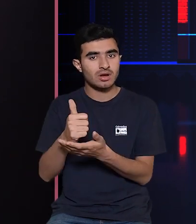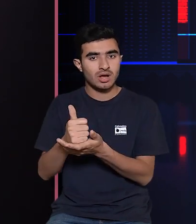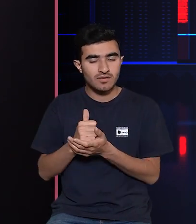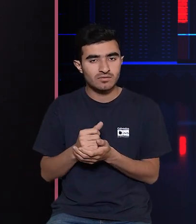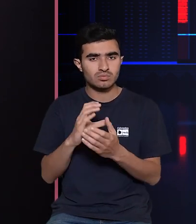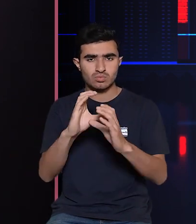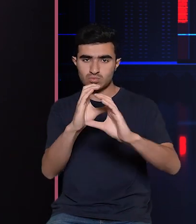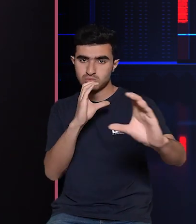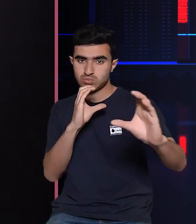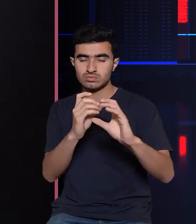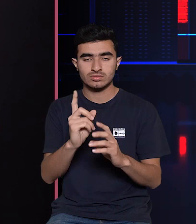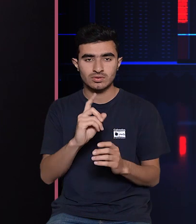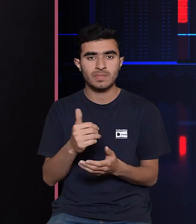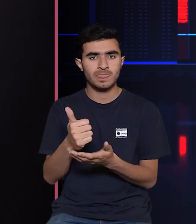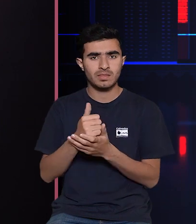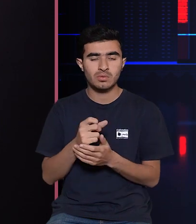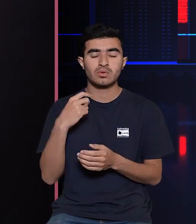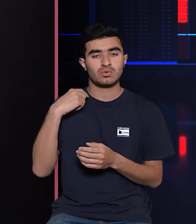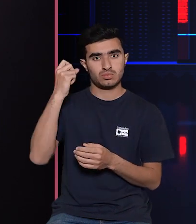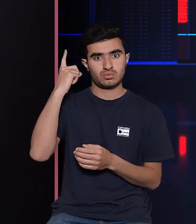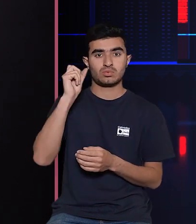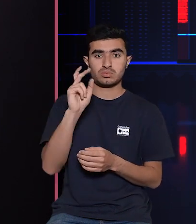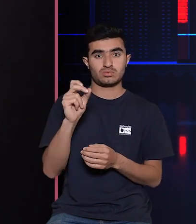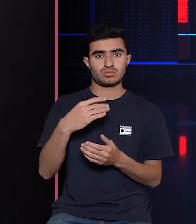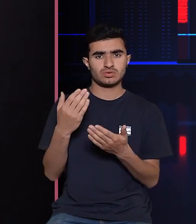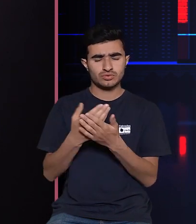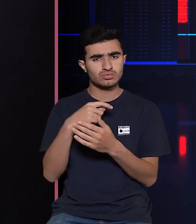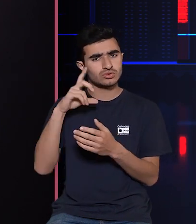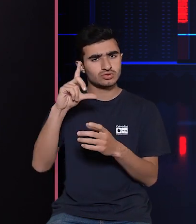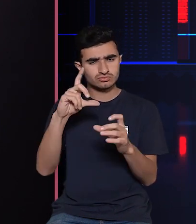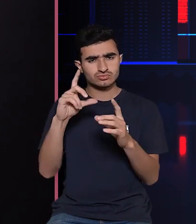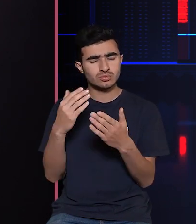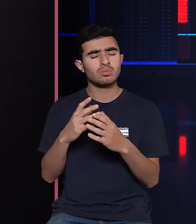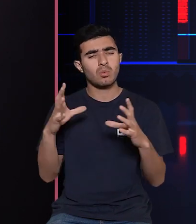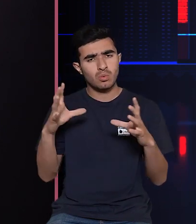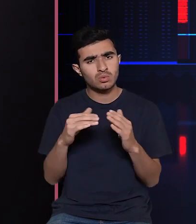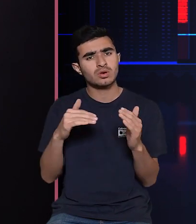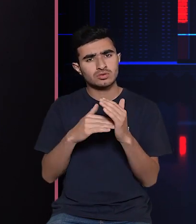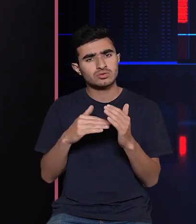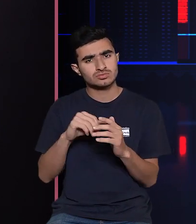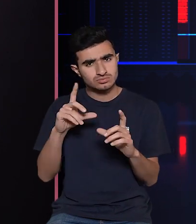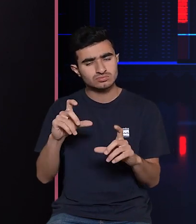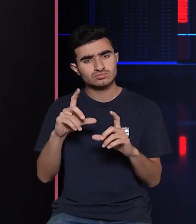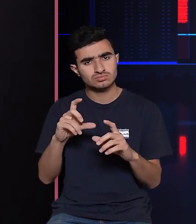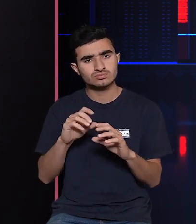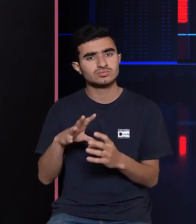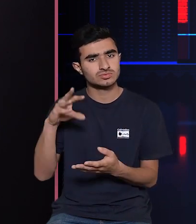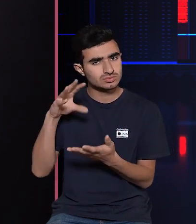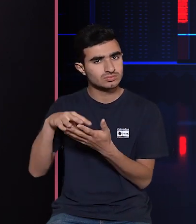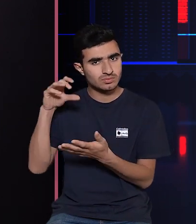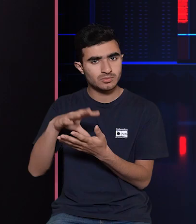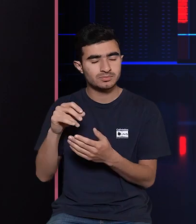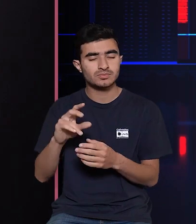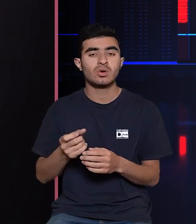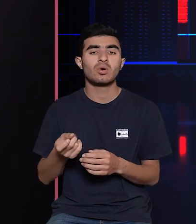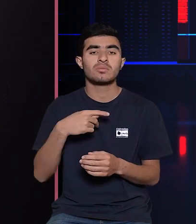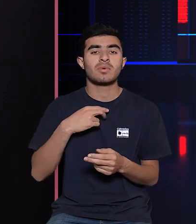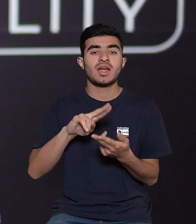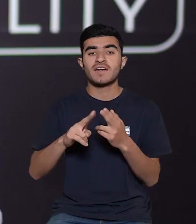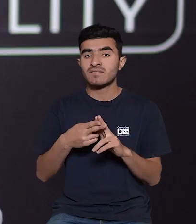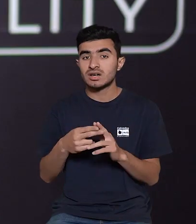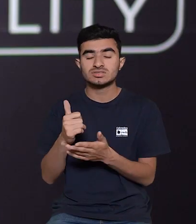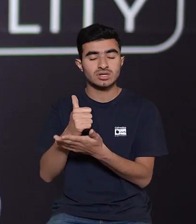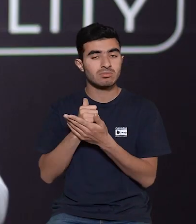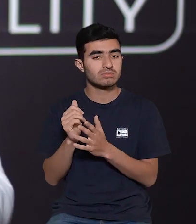was a big camera back then with a zoom lens. I started to gain more interest into photography, and I did more photography back